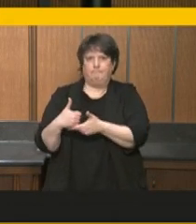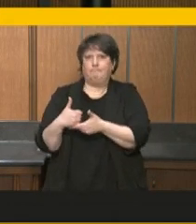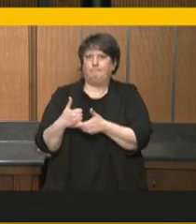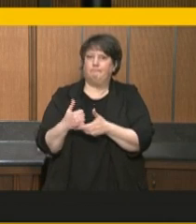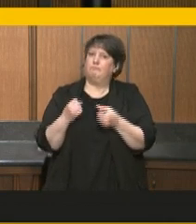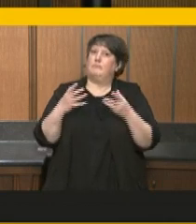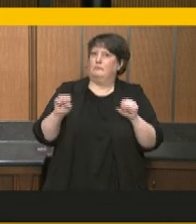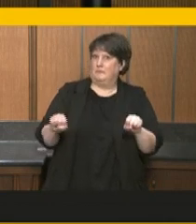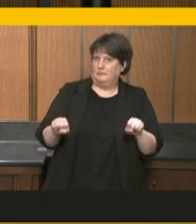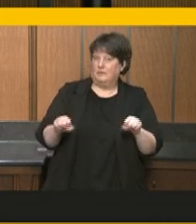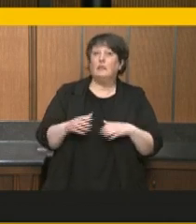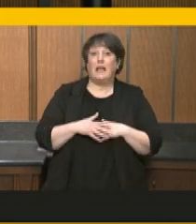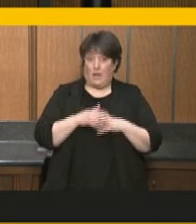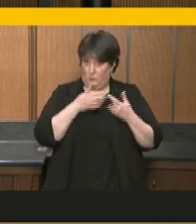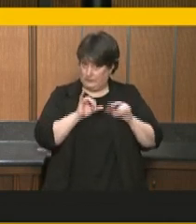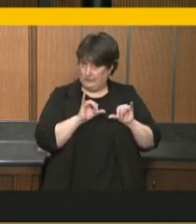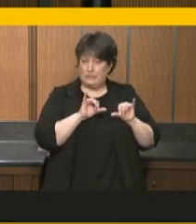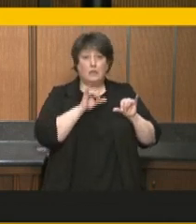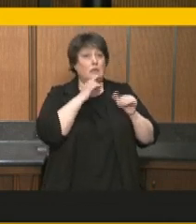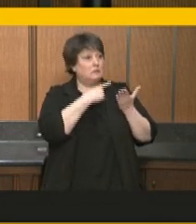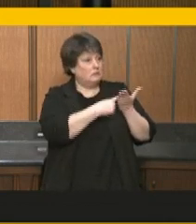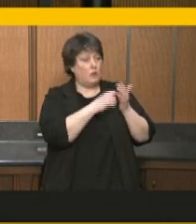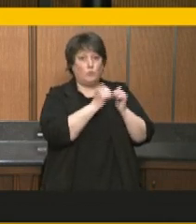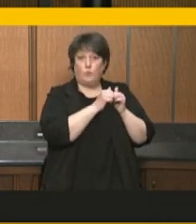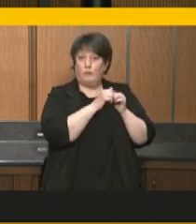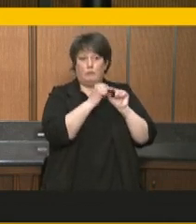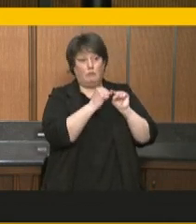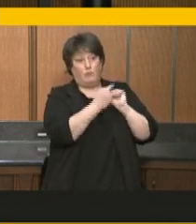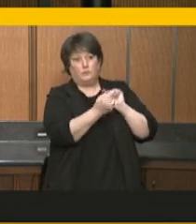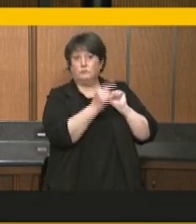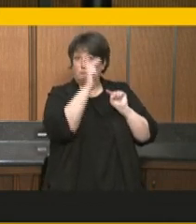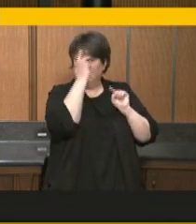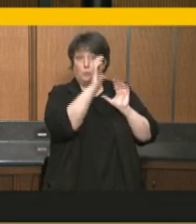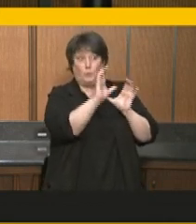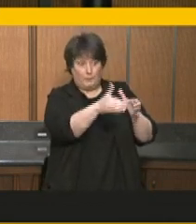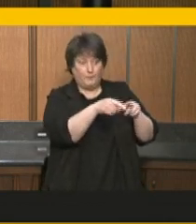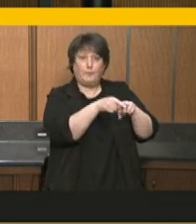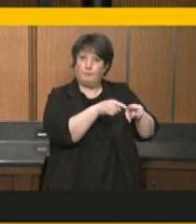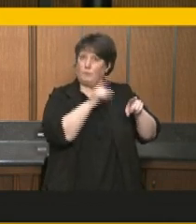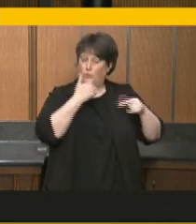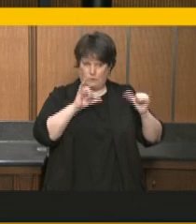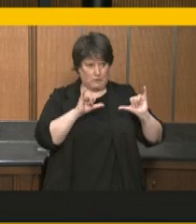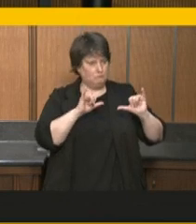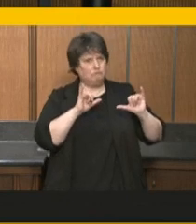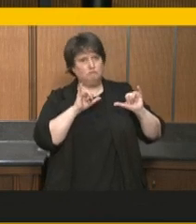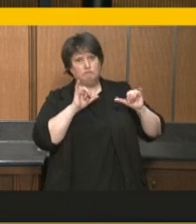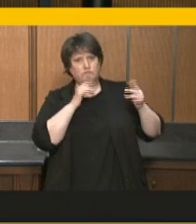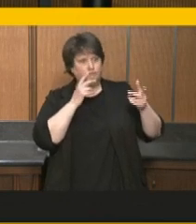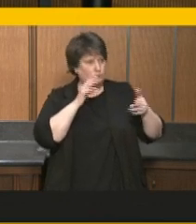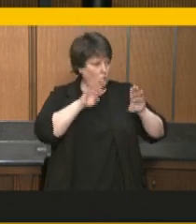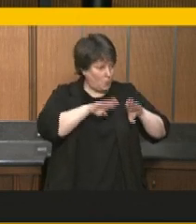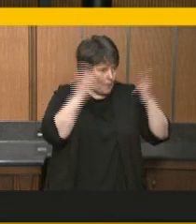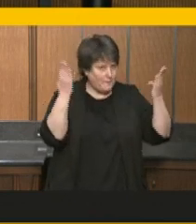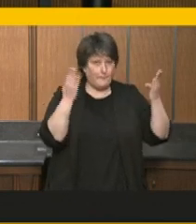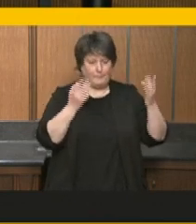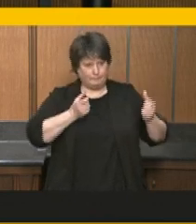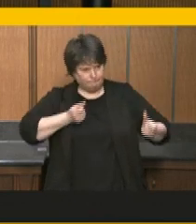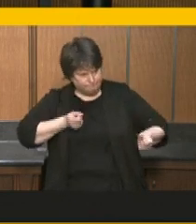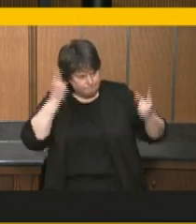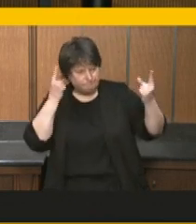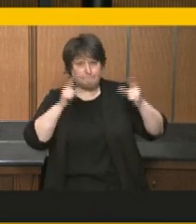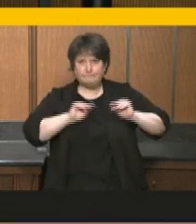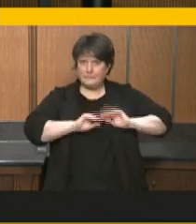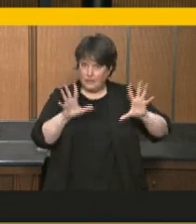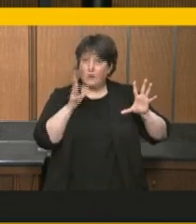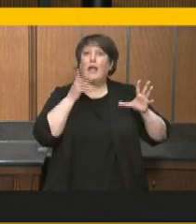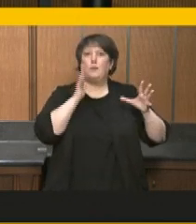with the opposition in an open, transparent, and collaborative manner. And together, we will bring back the House of Commons in